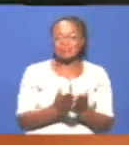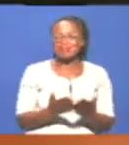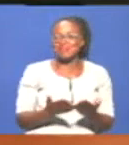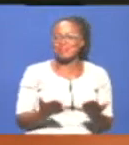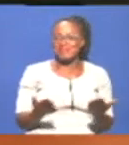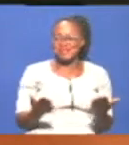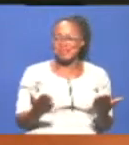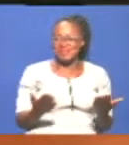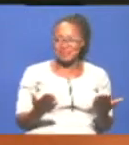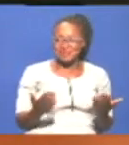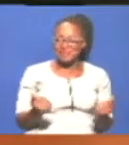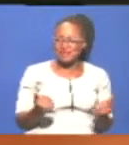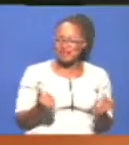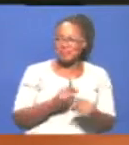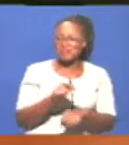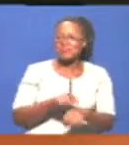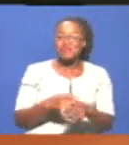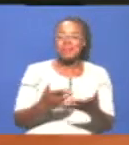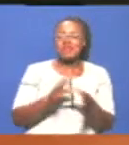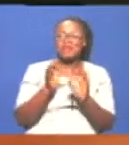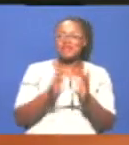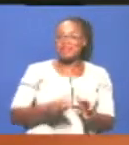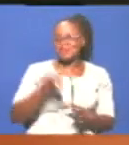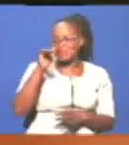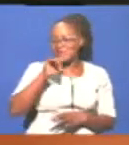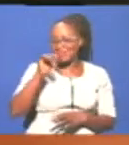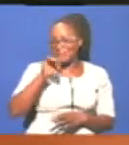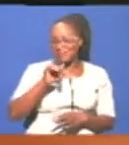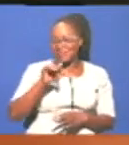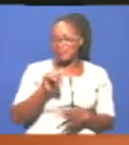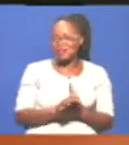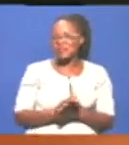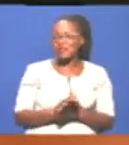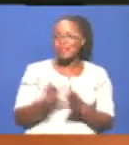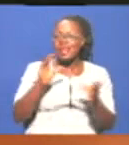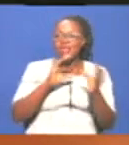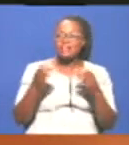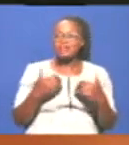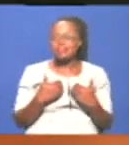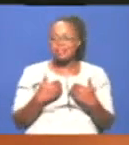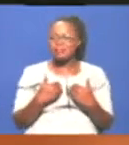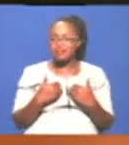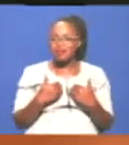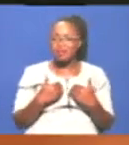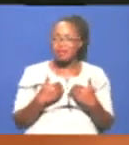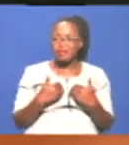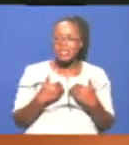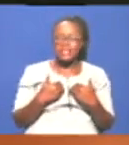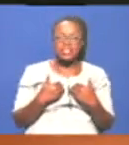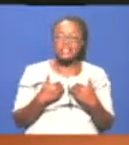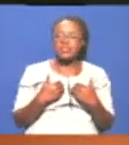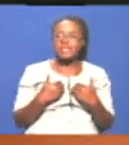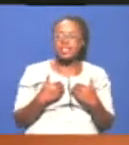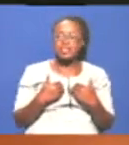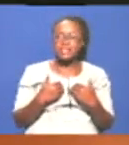interpreter within this hour is Lensa Odingo. And one conversation down on this, what